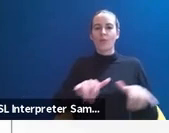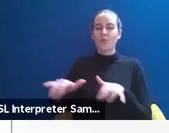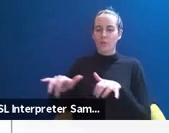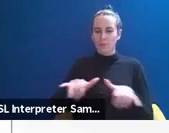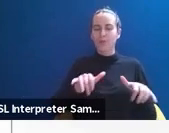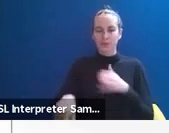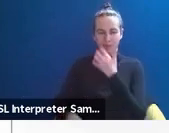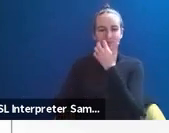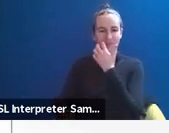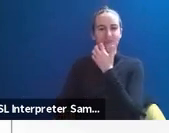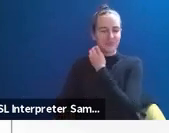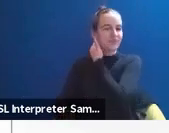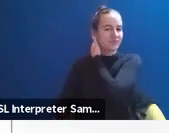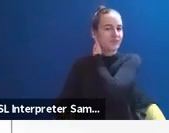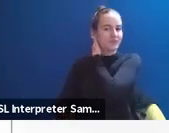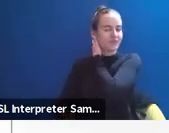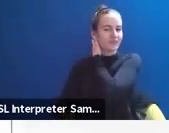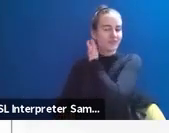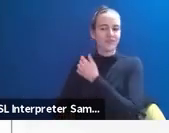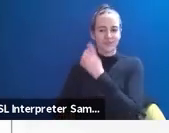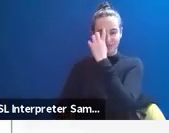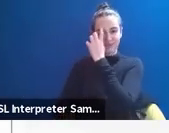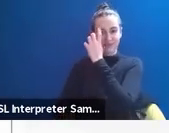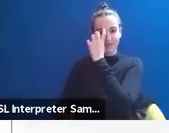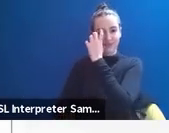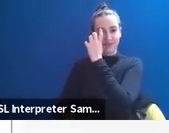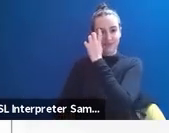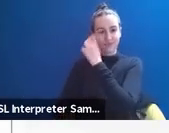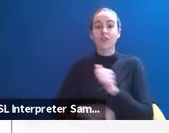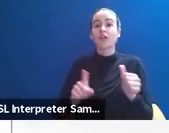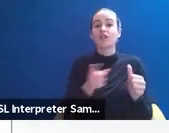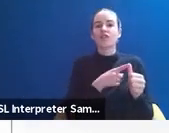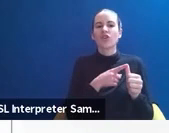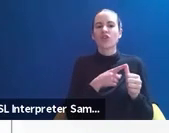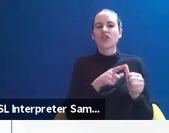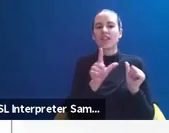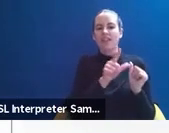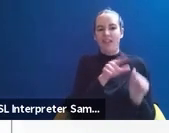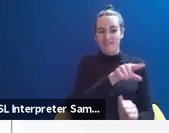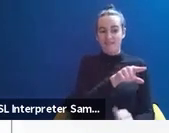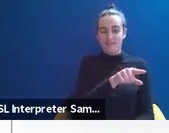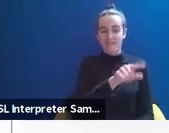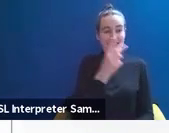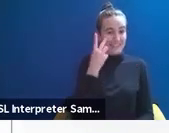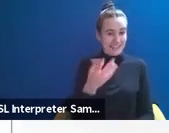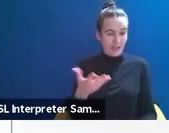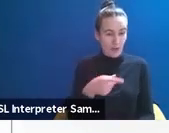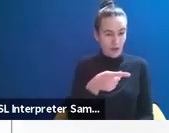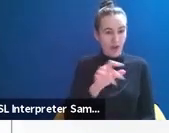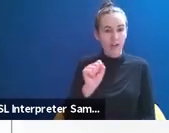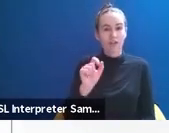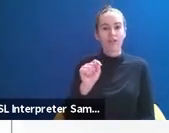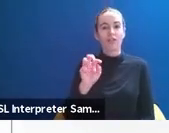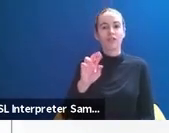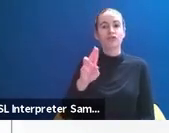towards the apex coil, okay? In this first figure to the left, what we can observe is that strius area, that